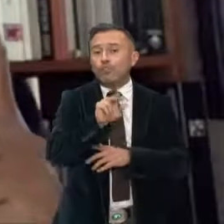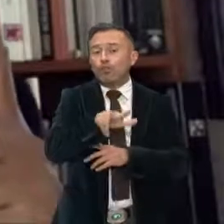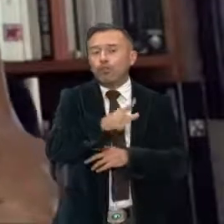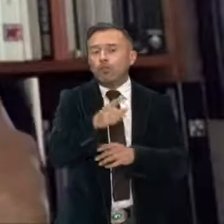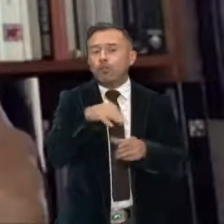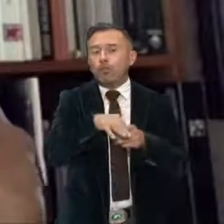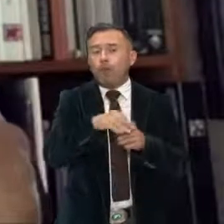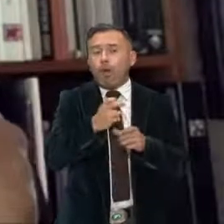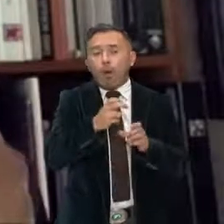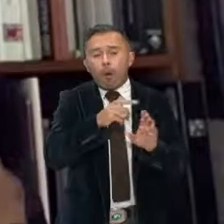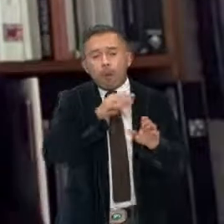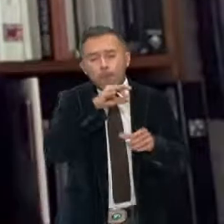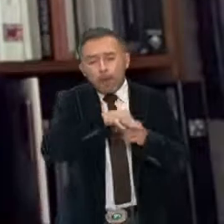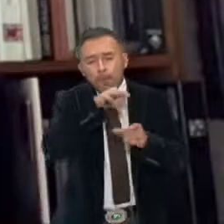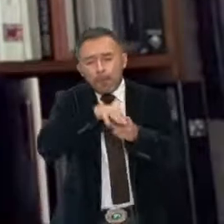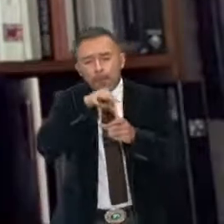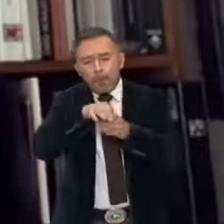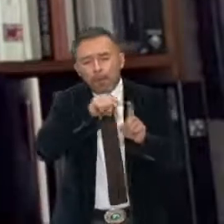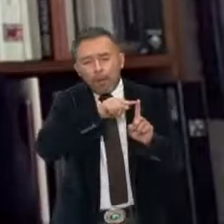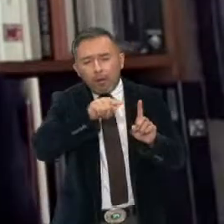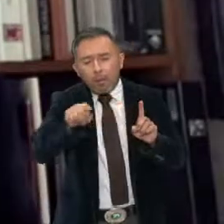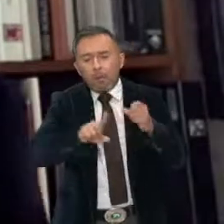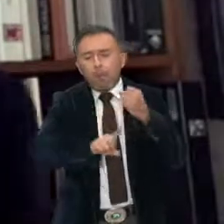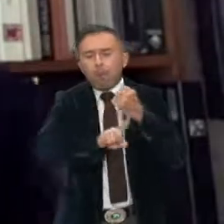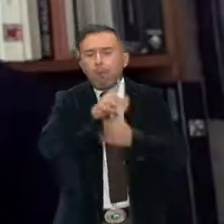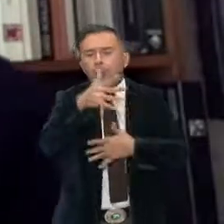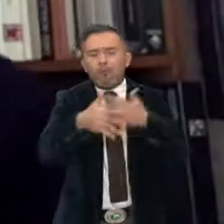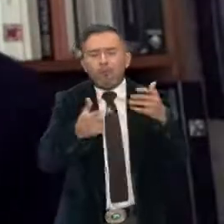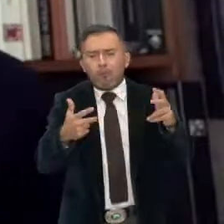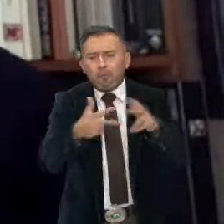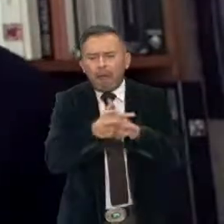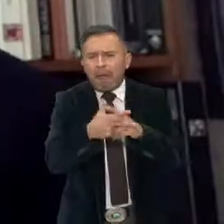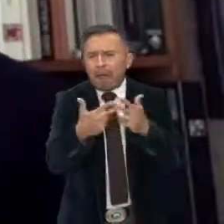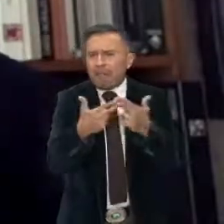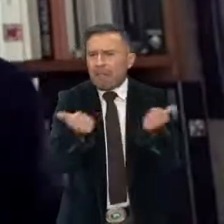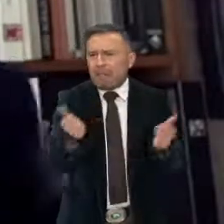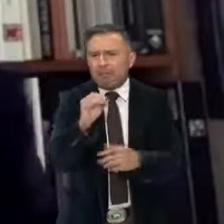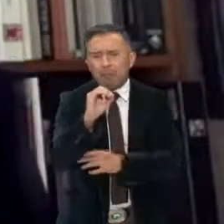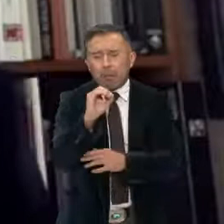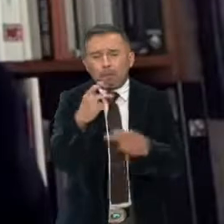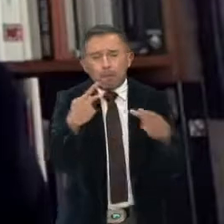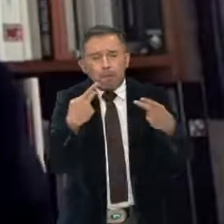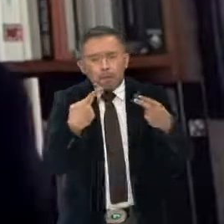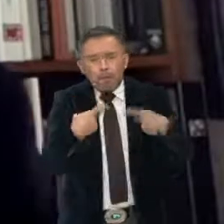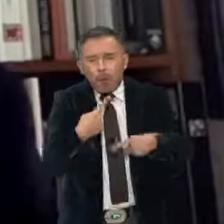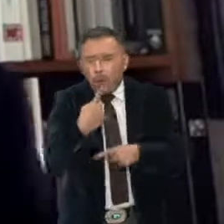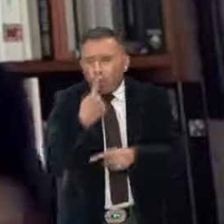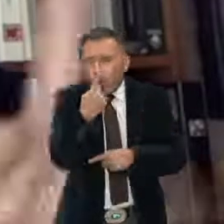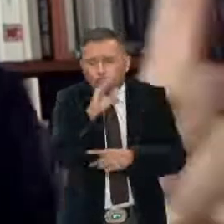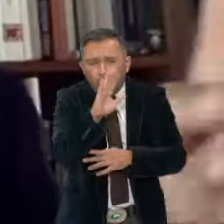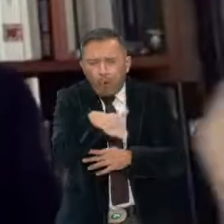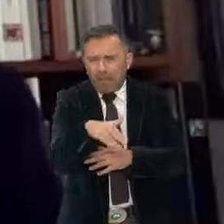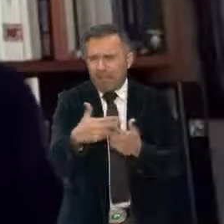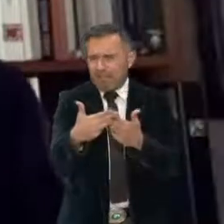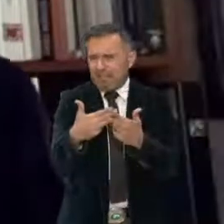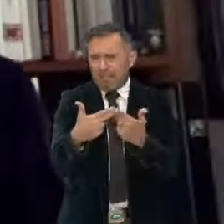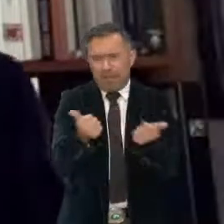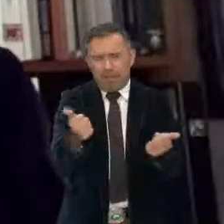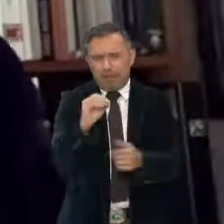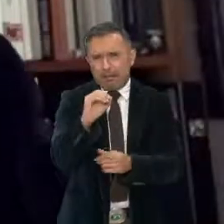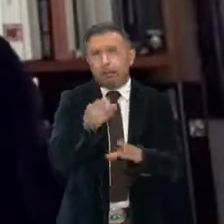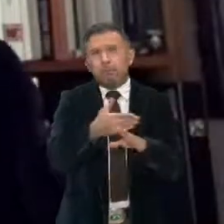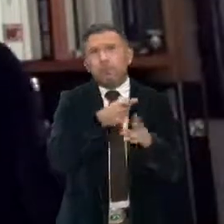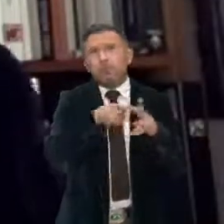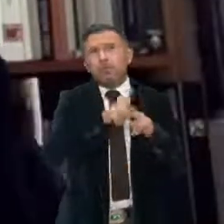Switzerland. Since we had this democracy, there hasn't been an important incident or a loss of a human